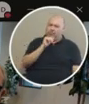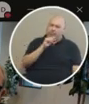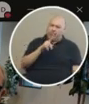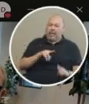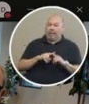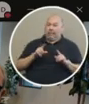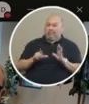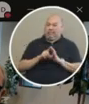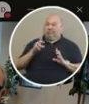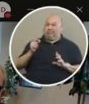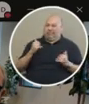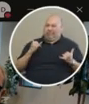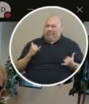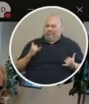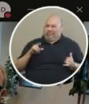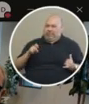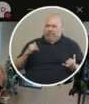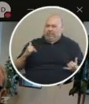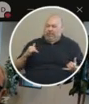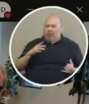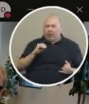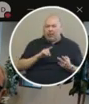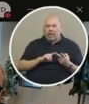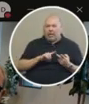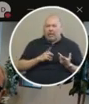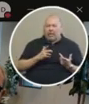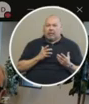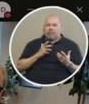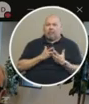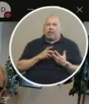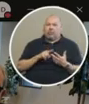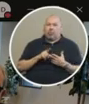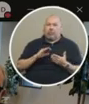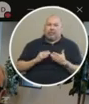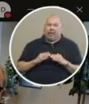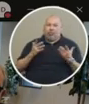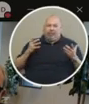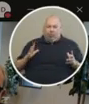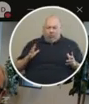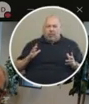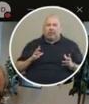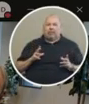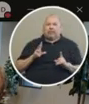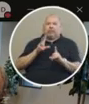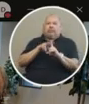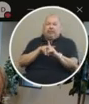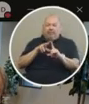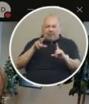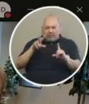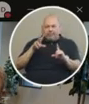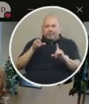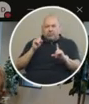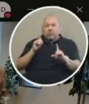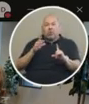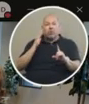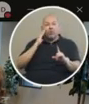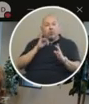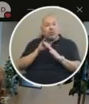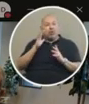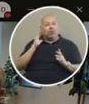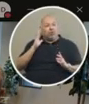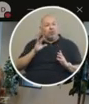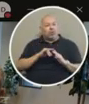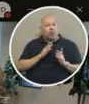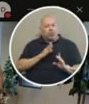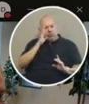of immediate need and a match to what the county has already allocated. We know that it's going to